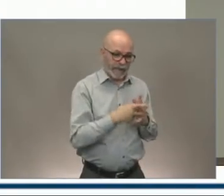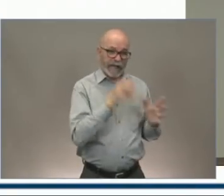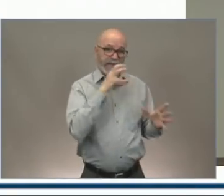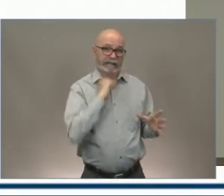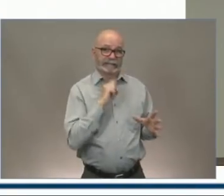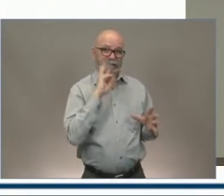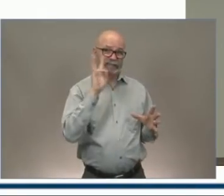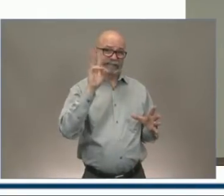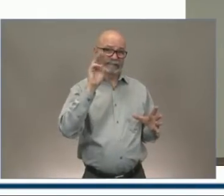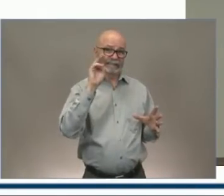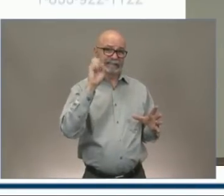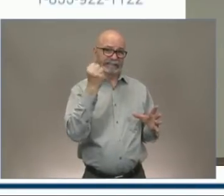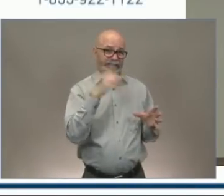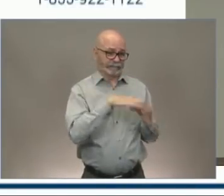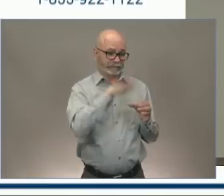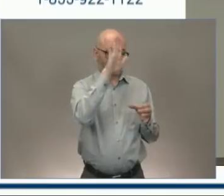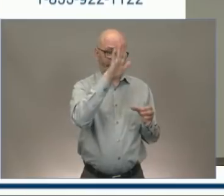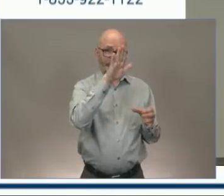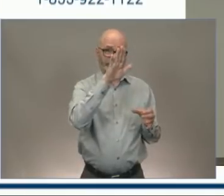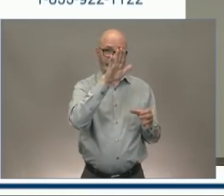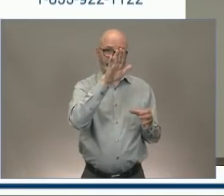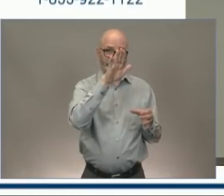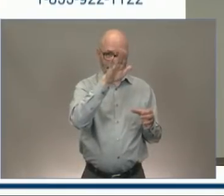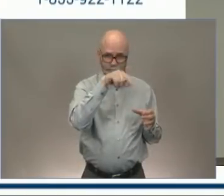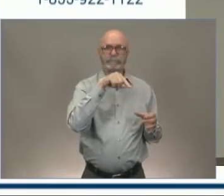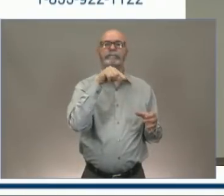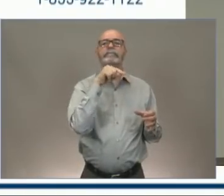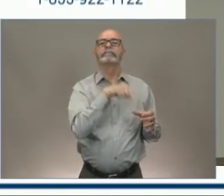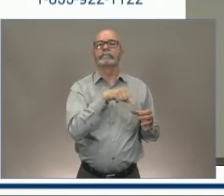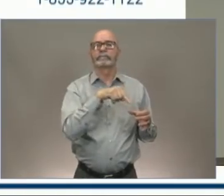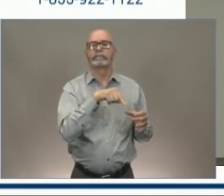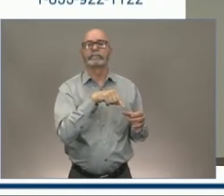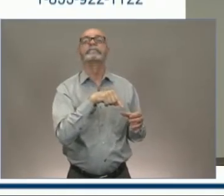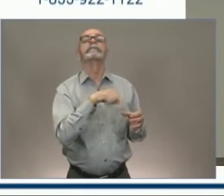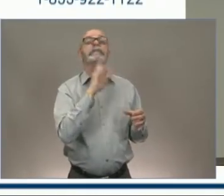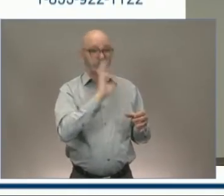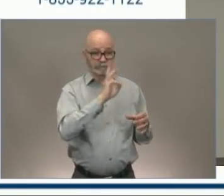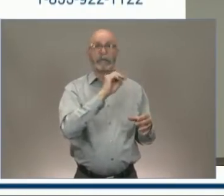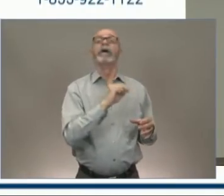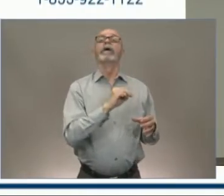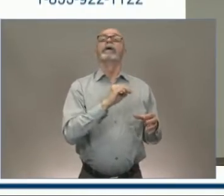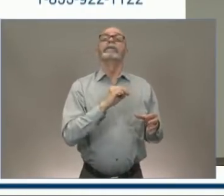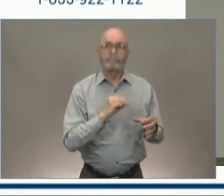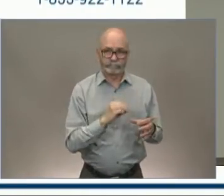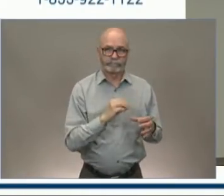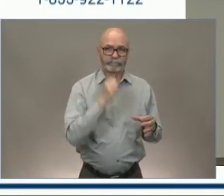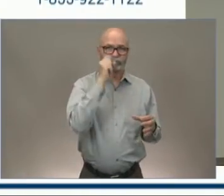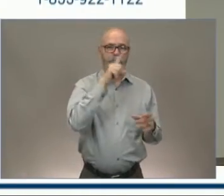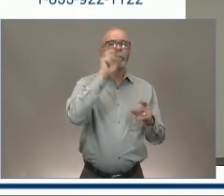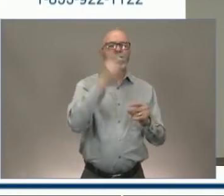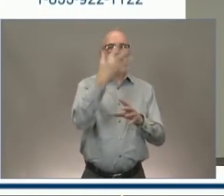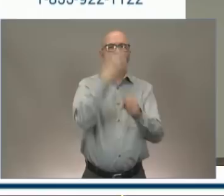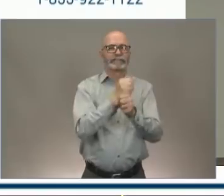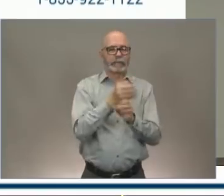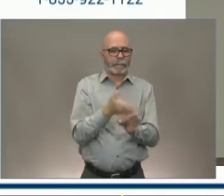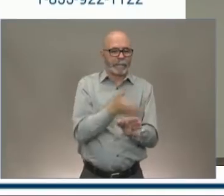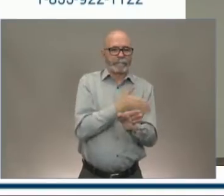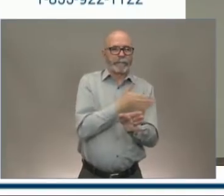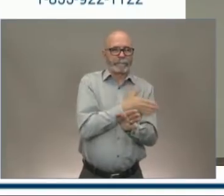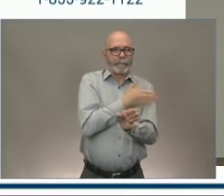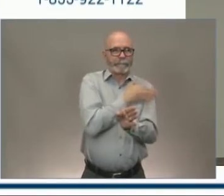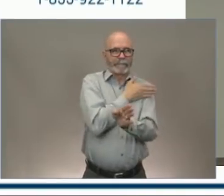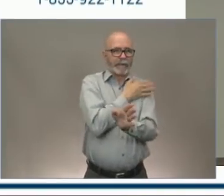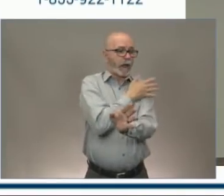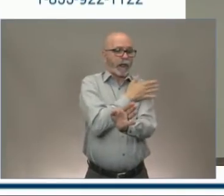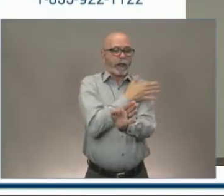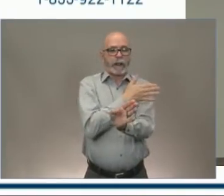years of age and older, and then working backwards in 5-year increments. So those healthcare workers are going to start to be able to